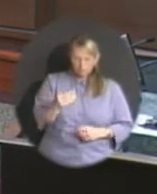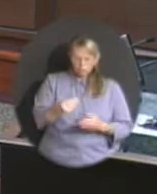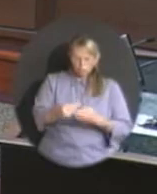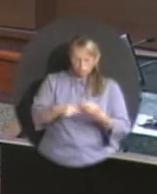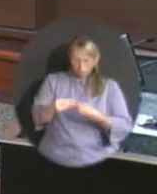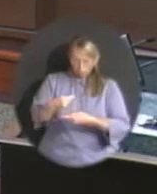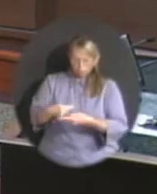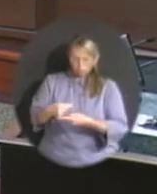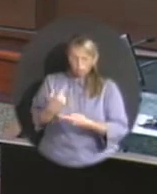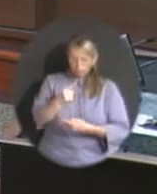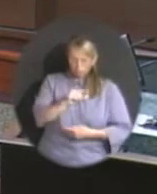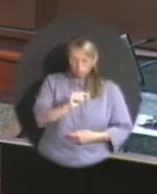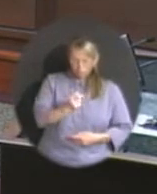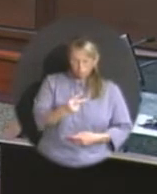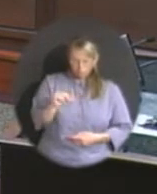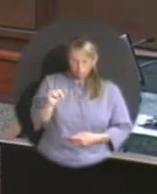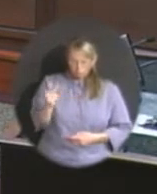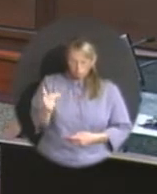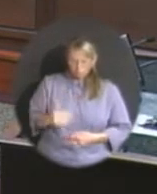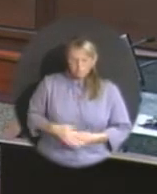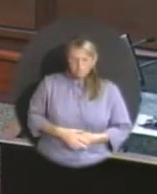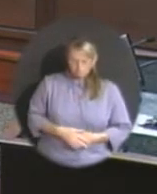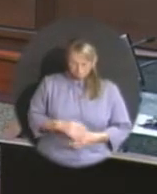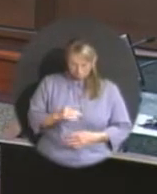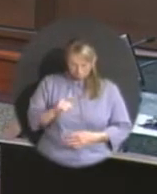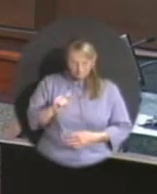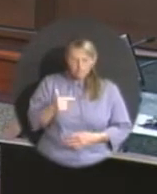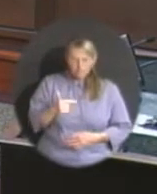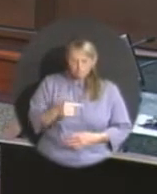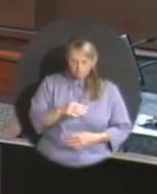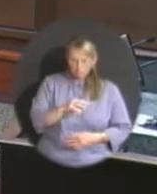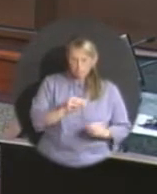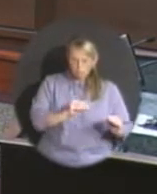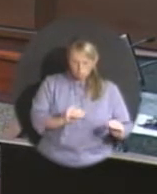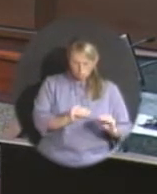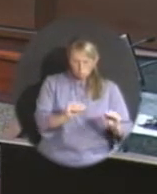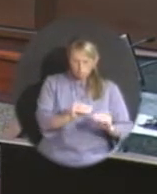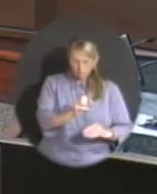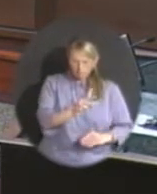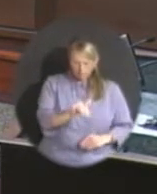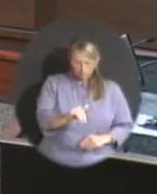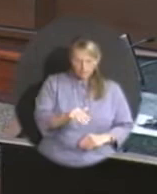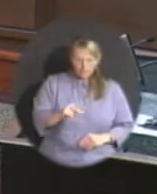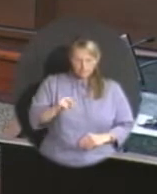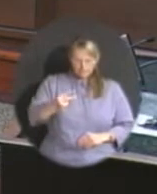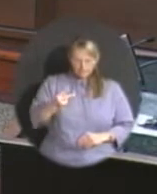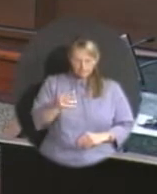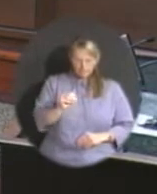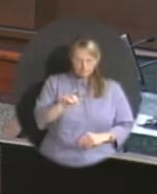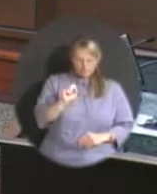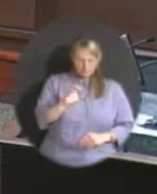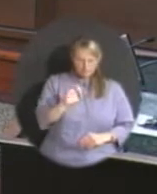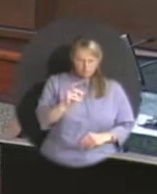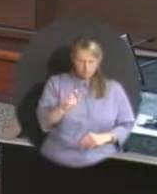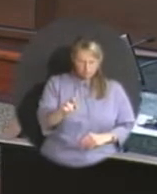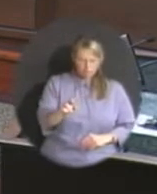I'll second. It's been moved by Mrs. Ashley and seconded by Mrs. Felter.